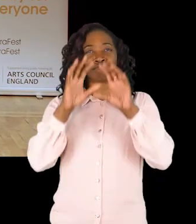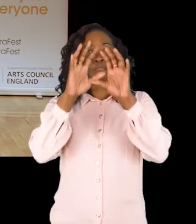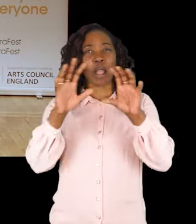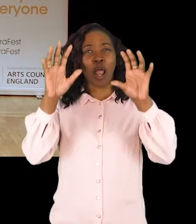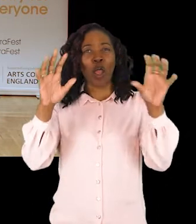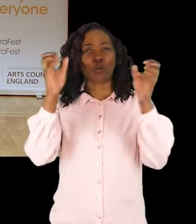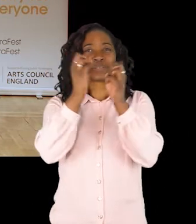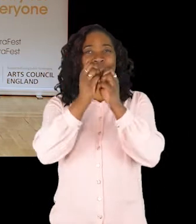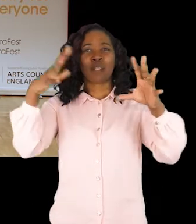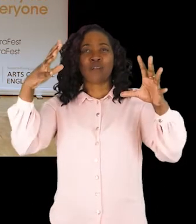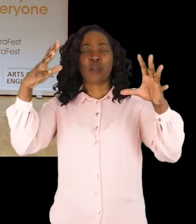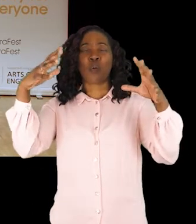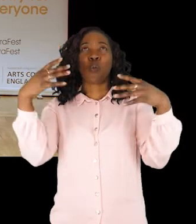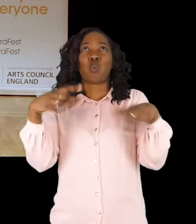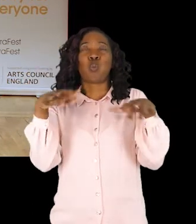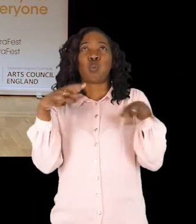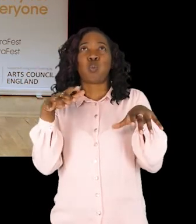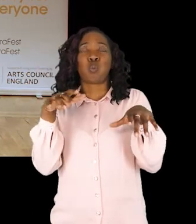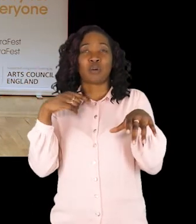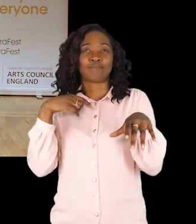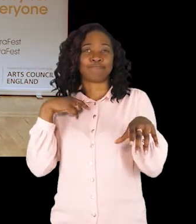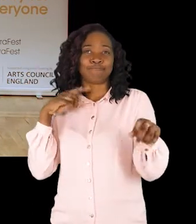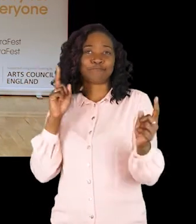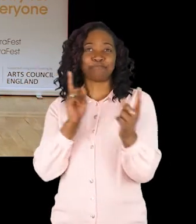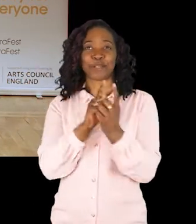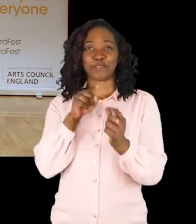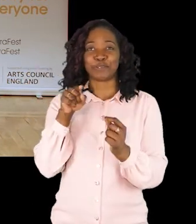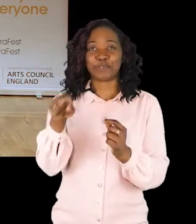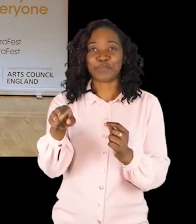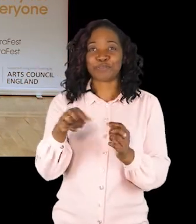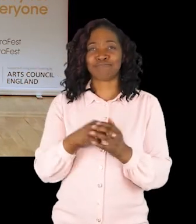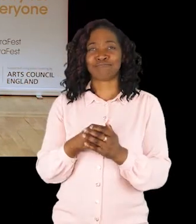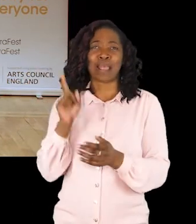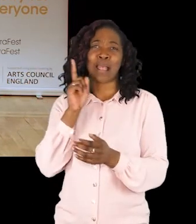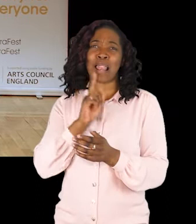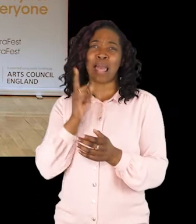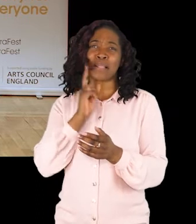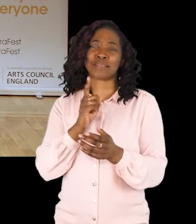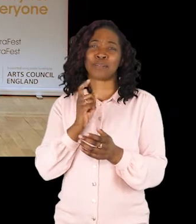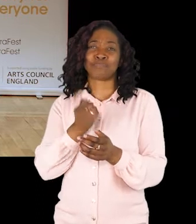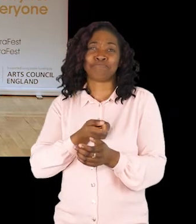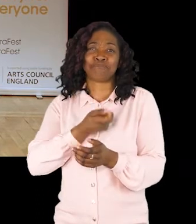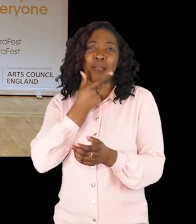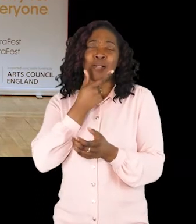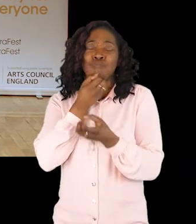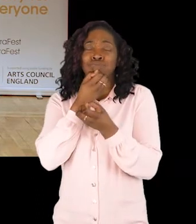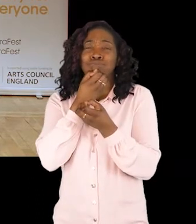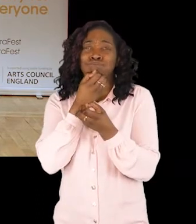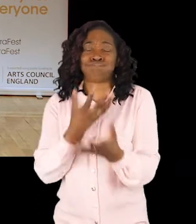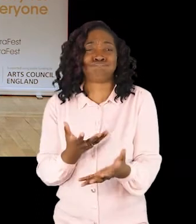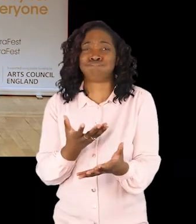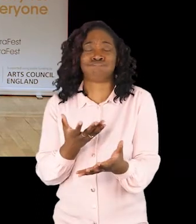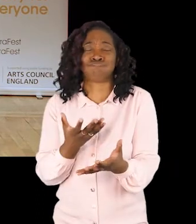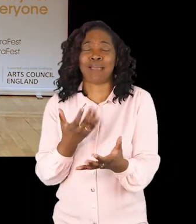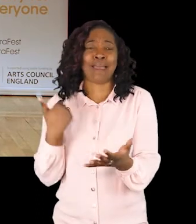amidst the silver clouds and spectacles, I met you. Lady with the loveliest